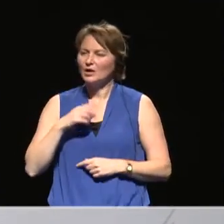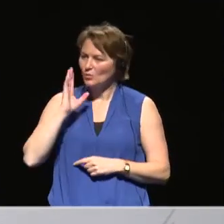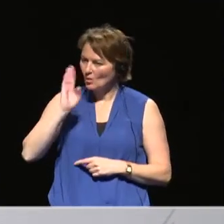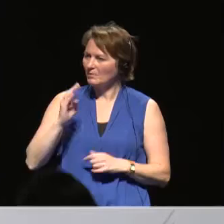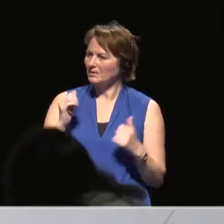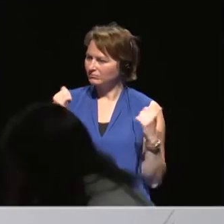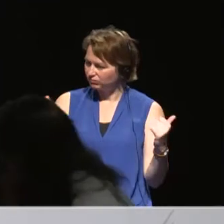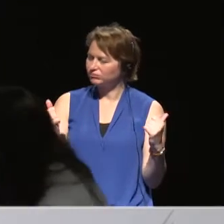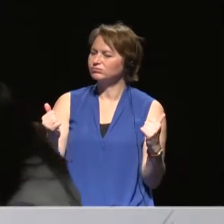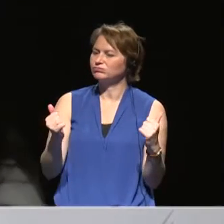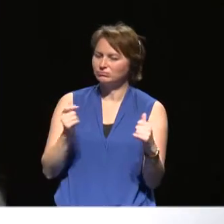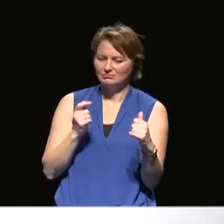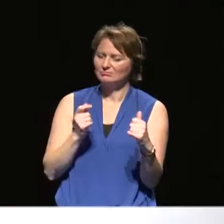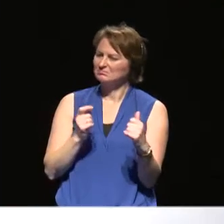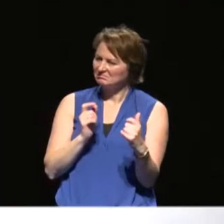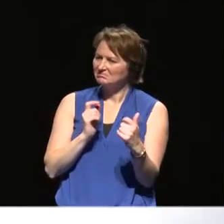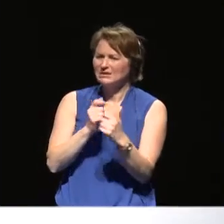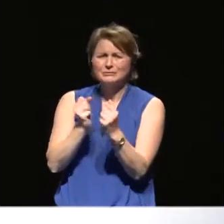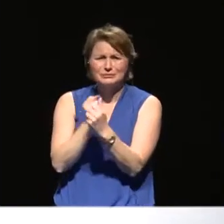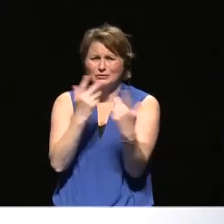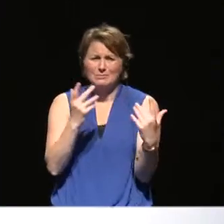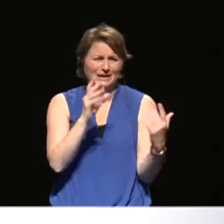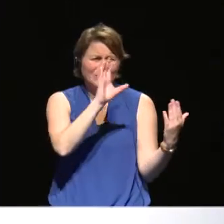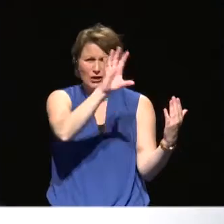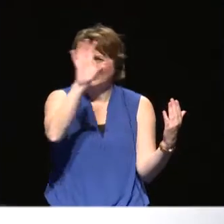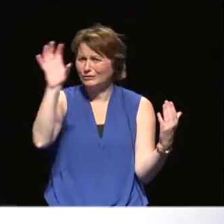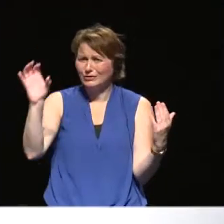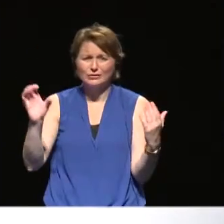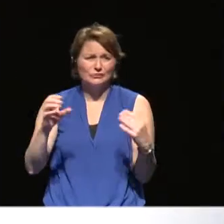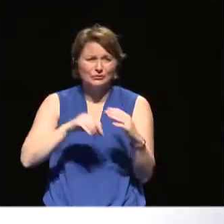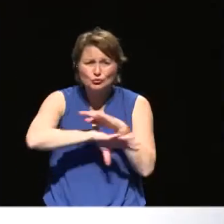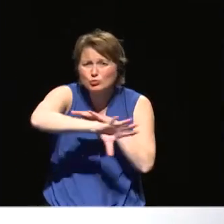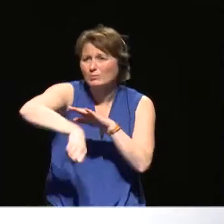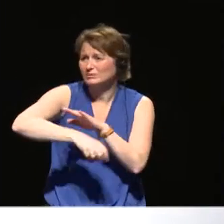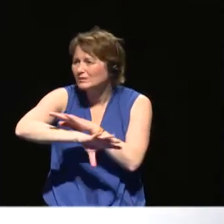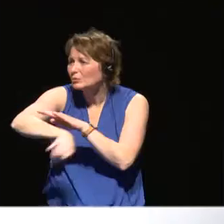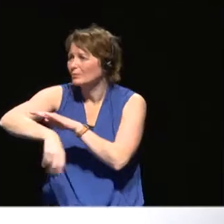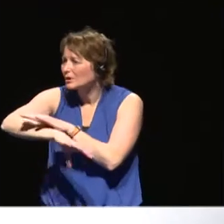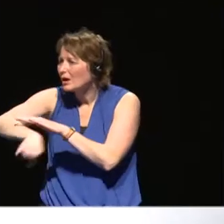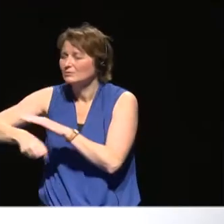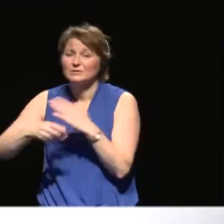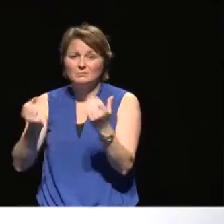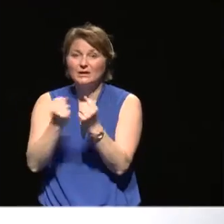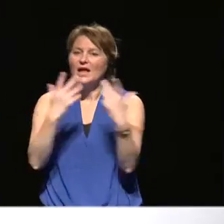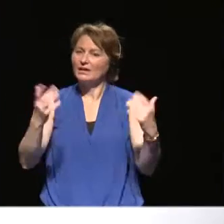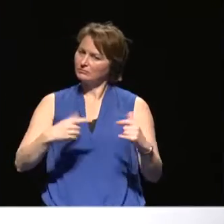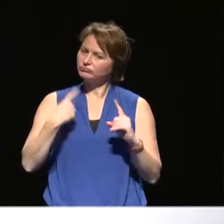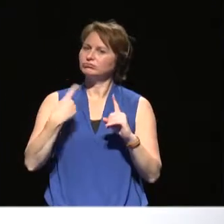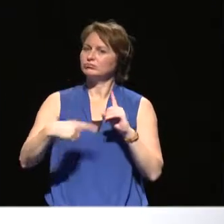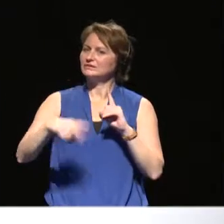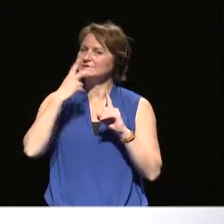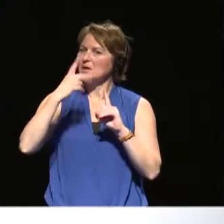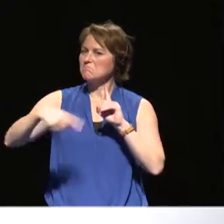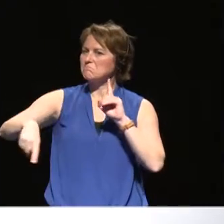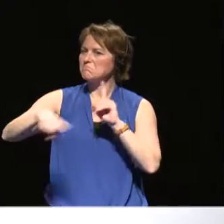properly. Corruption is a problem in many countries, in Brazil as well, but we also have very positive developments over the past